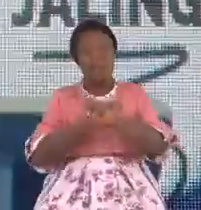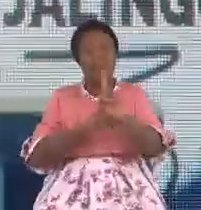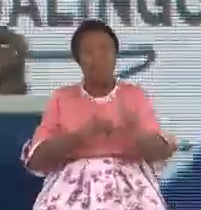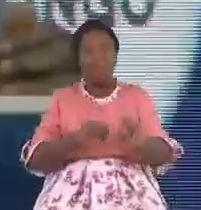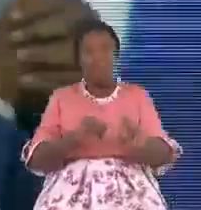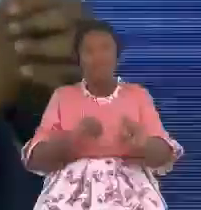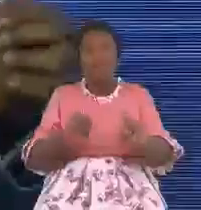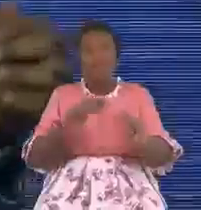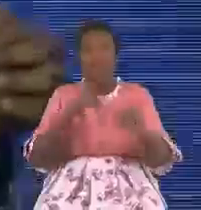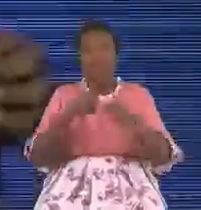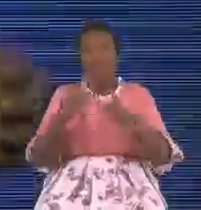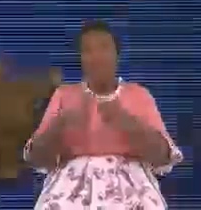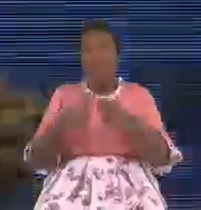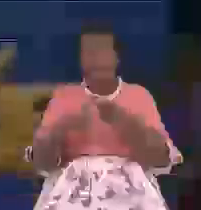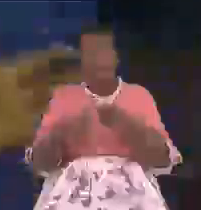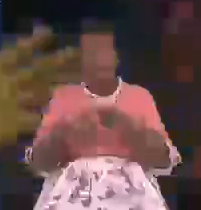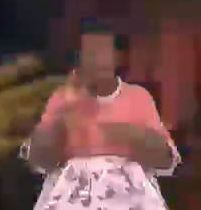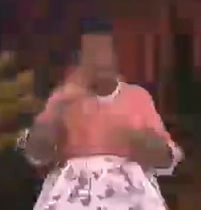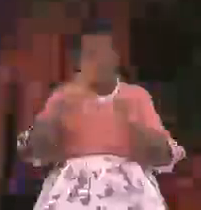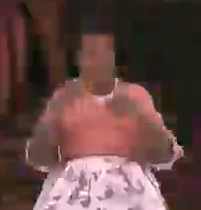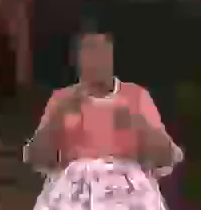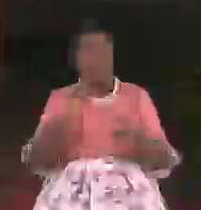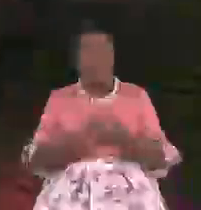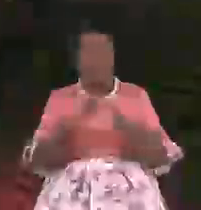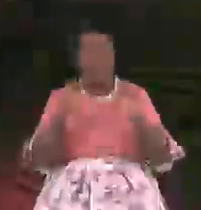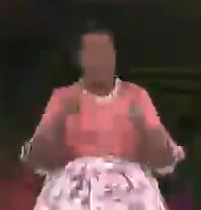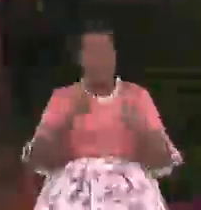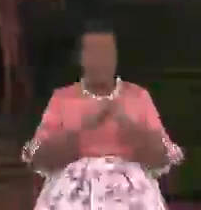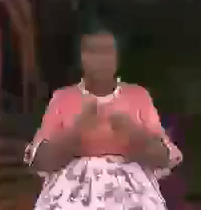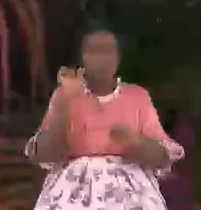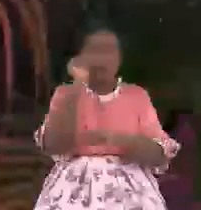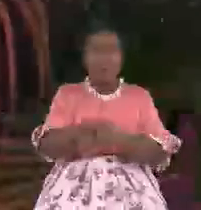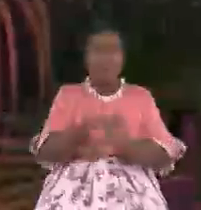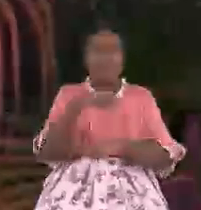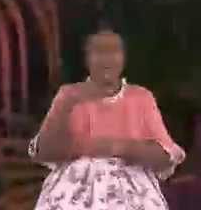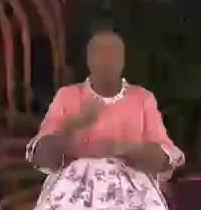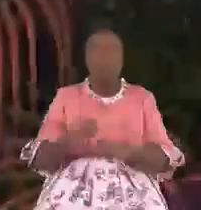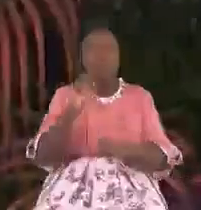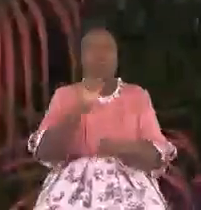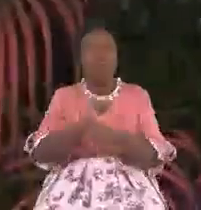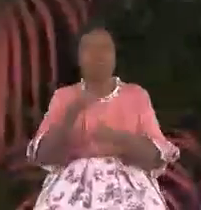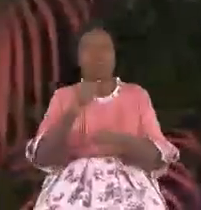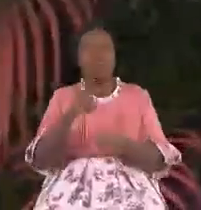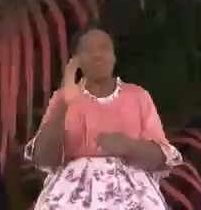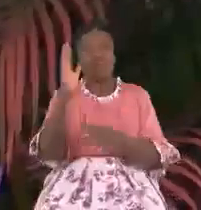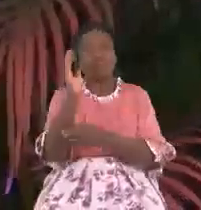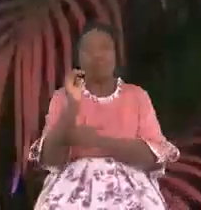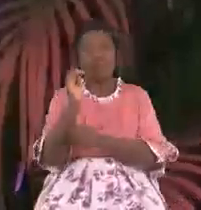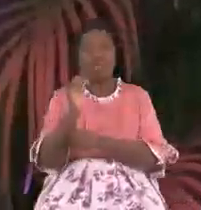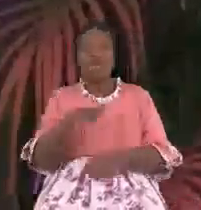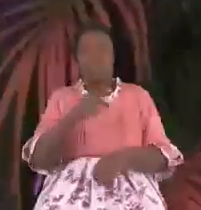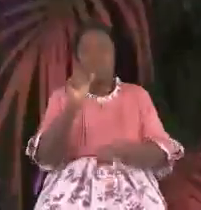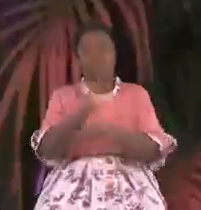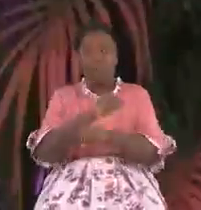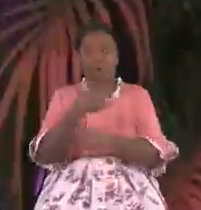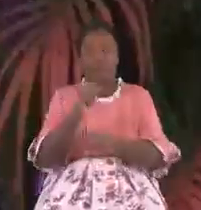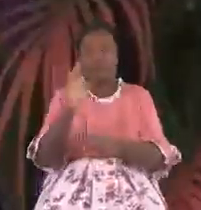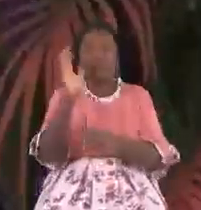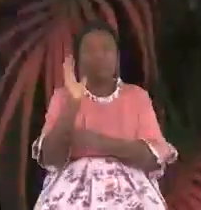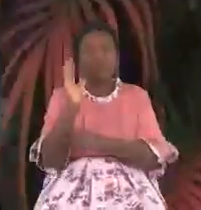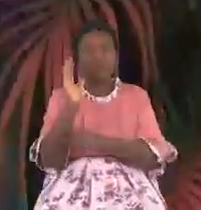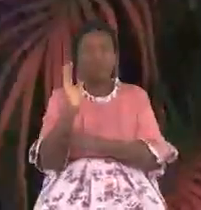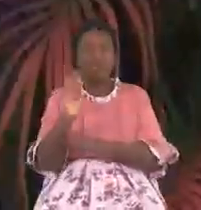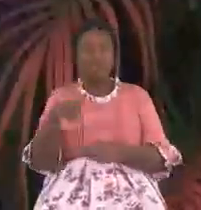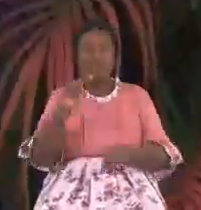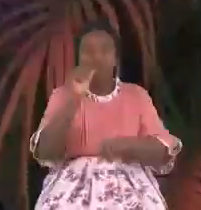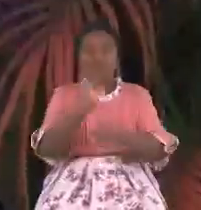and then he'll give you the power to overcome the works of the flesh the works of the flesh the